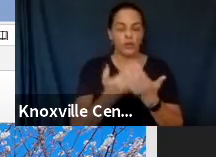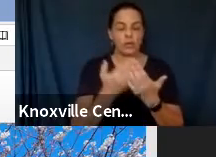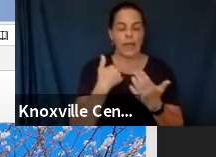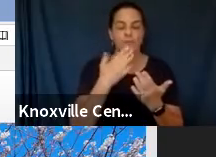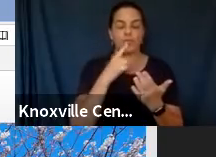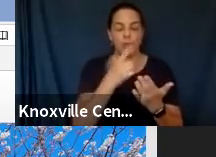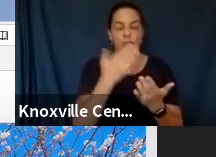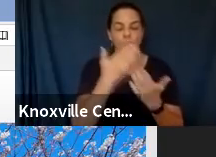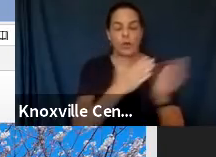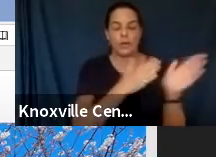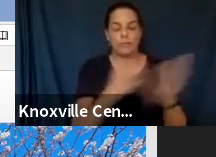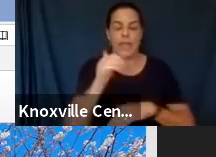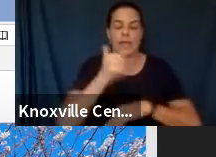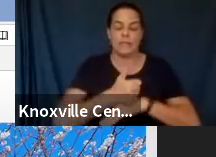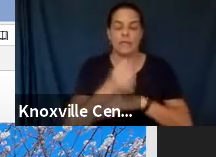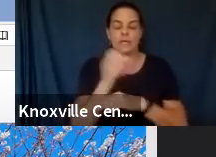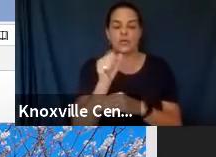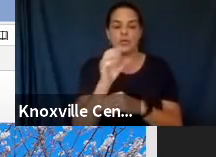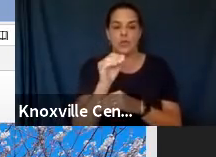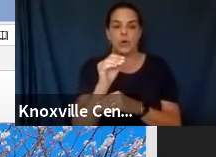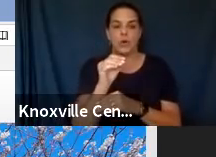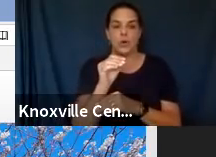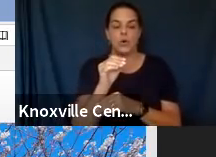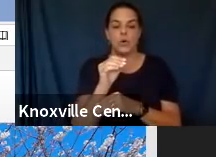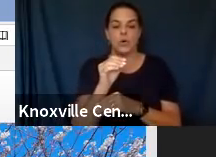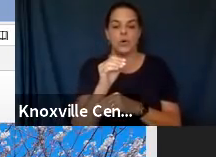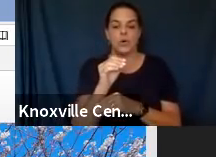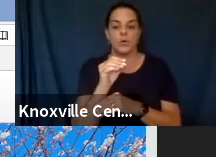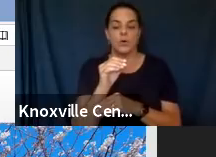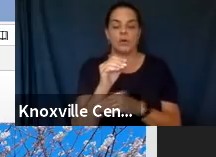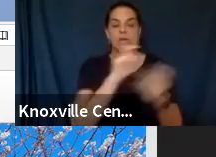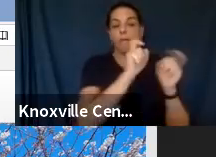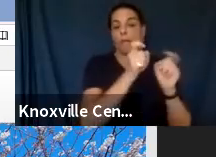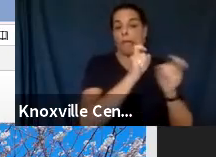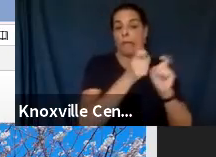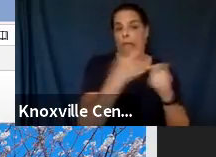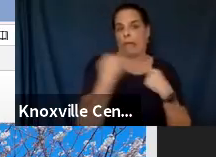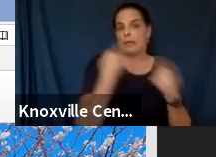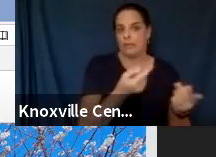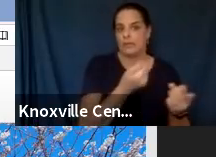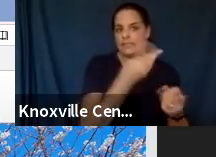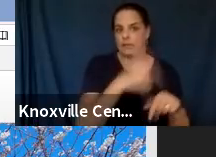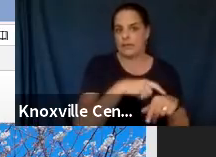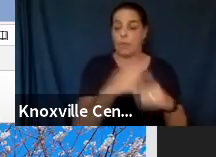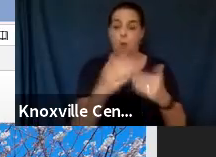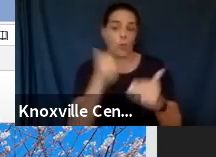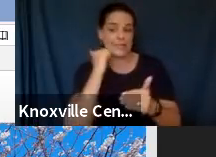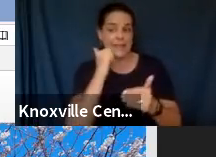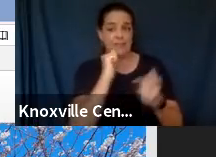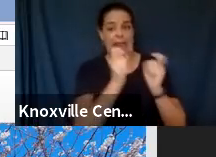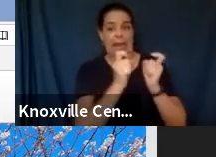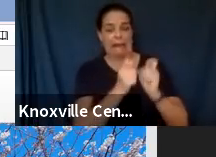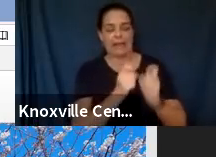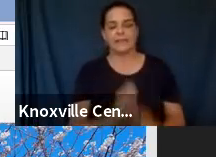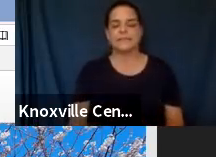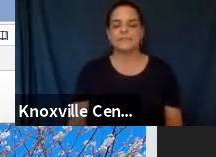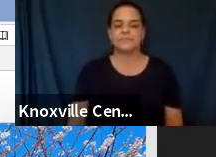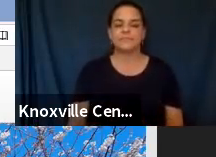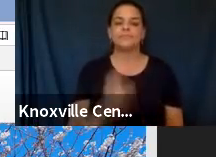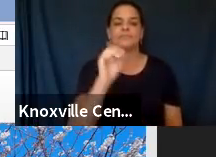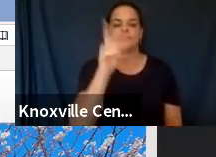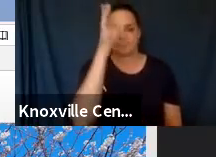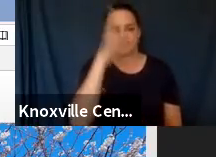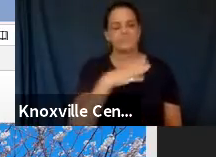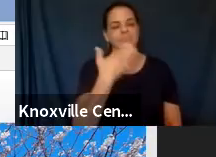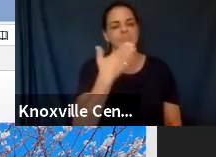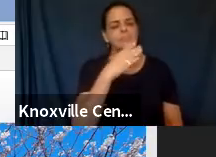in place, and so and which has been tweaked several times. Nearly every day. Yep. So thank you. And remind